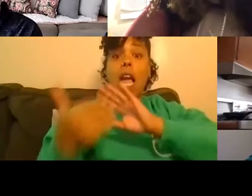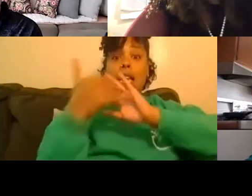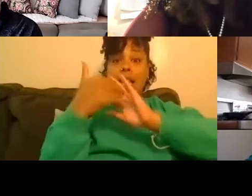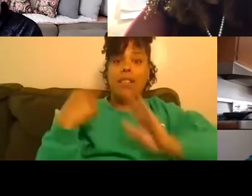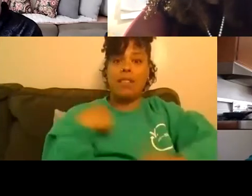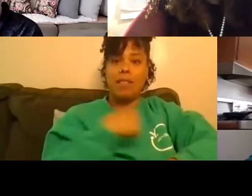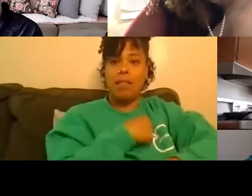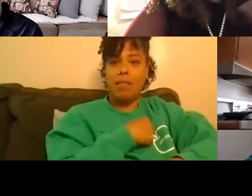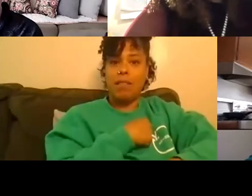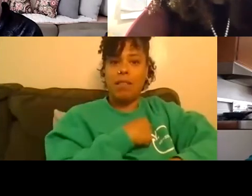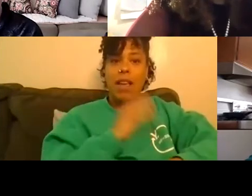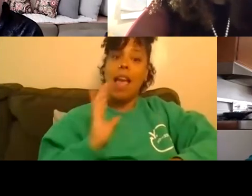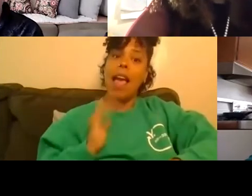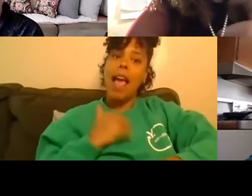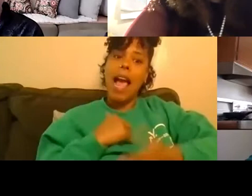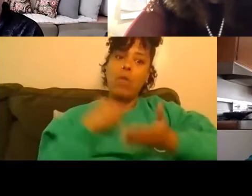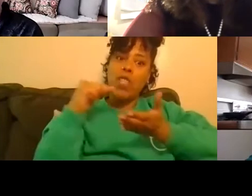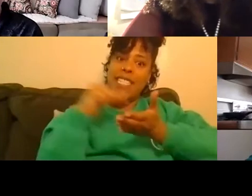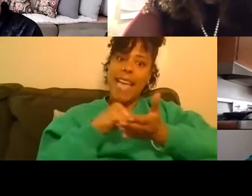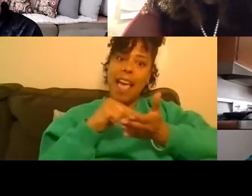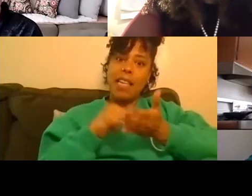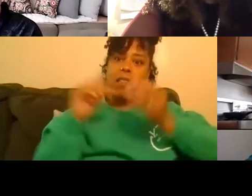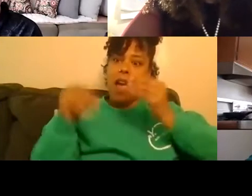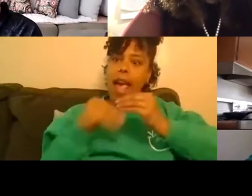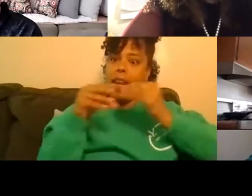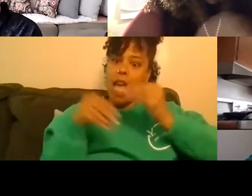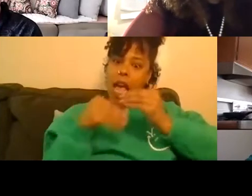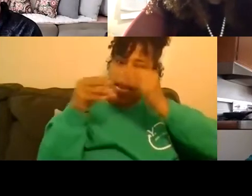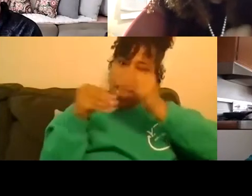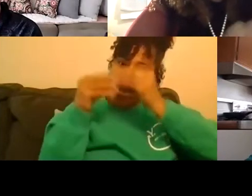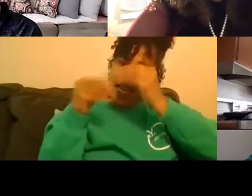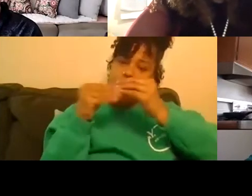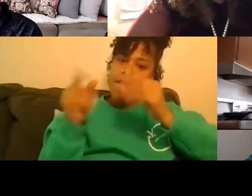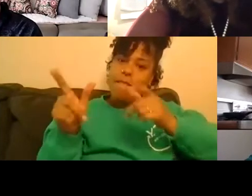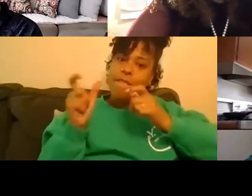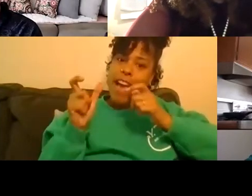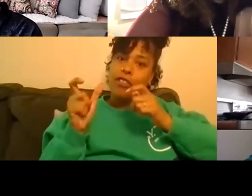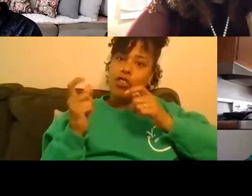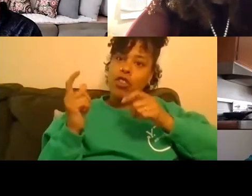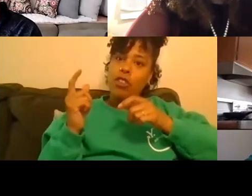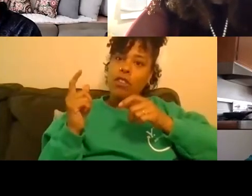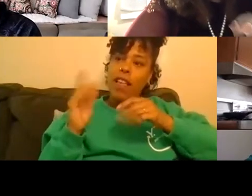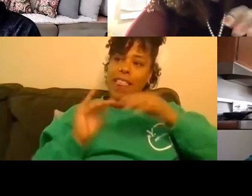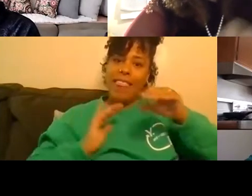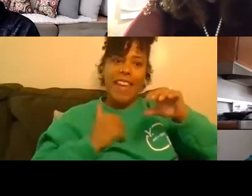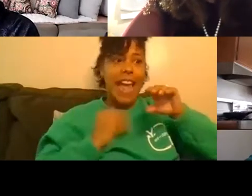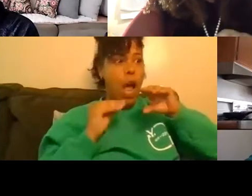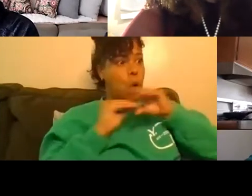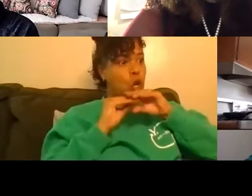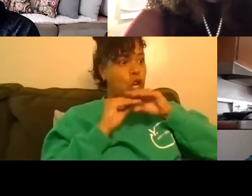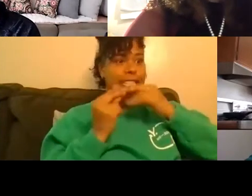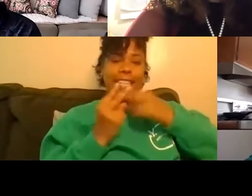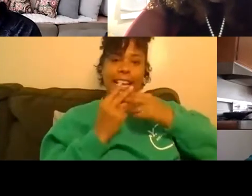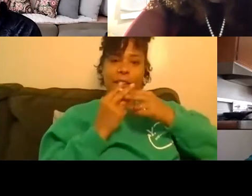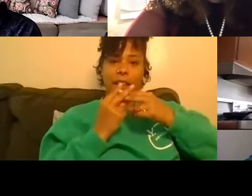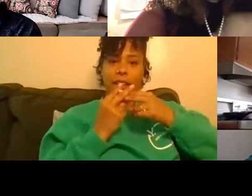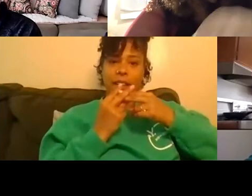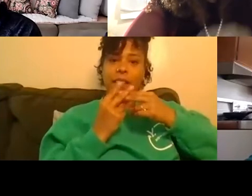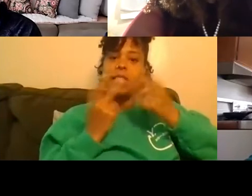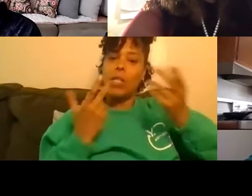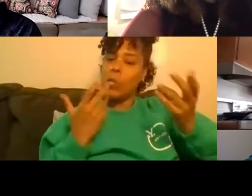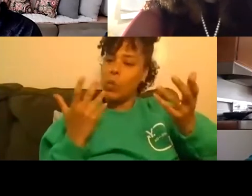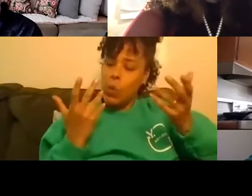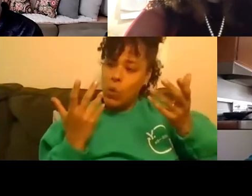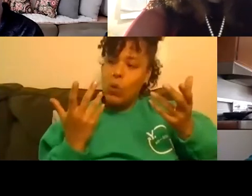and compounding faster than our savings because we haven't been educated that we can invest in mutual funds. We